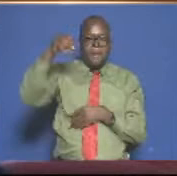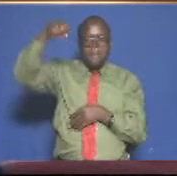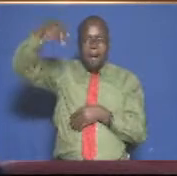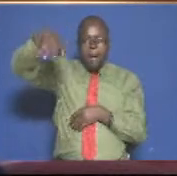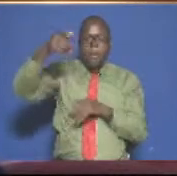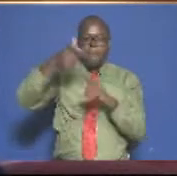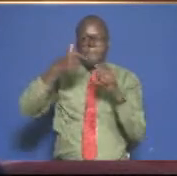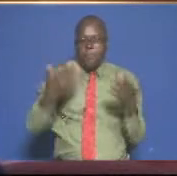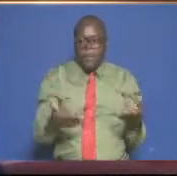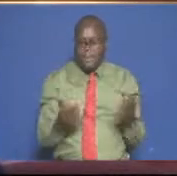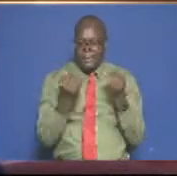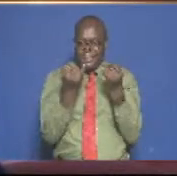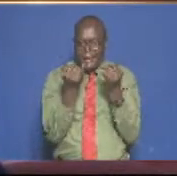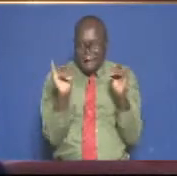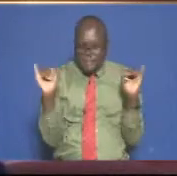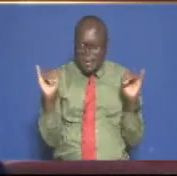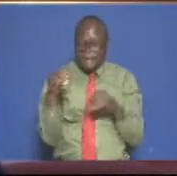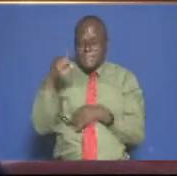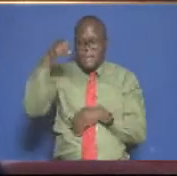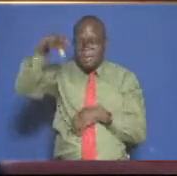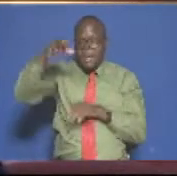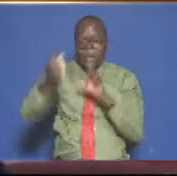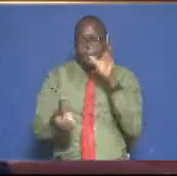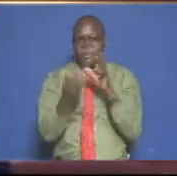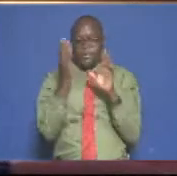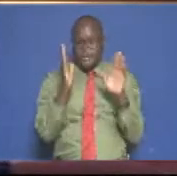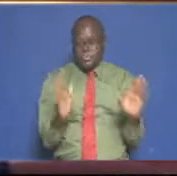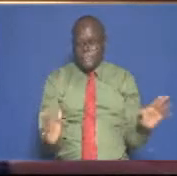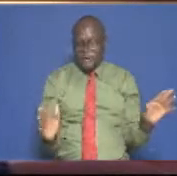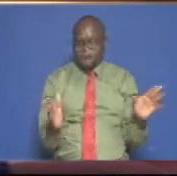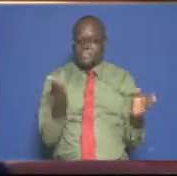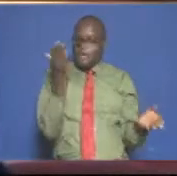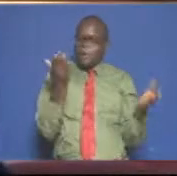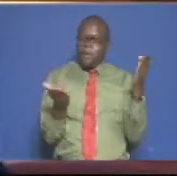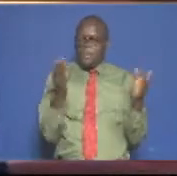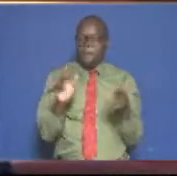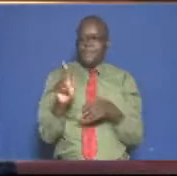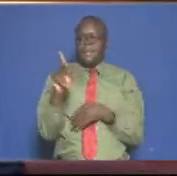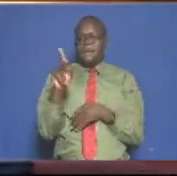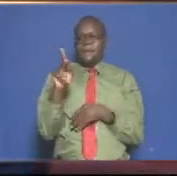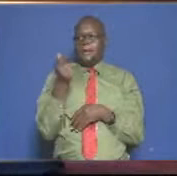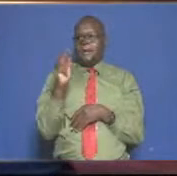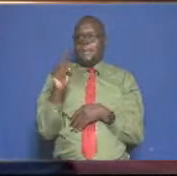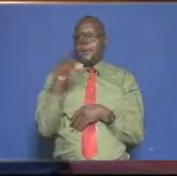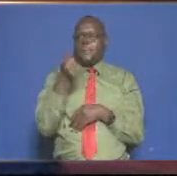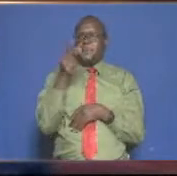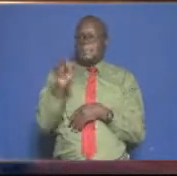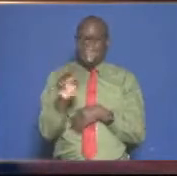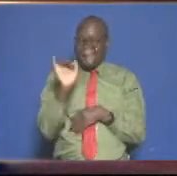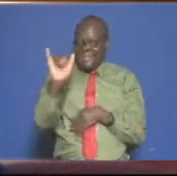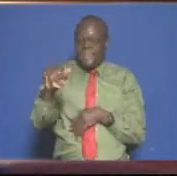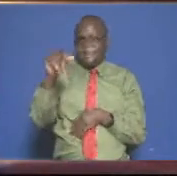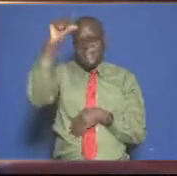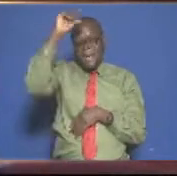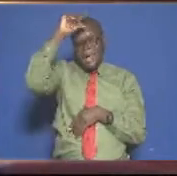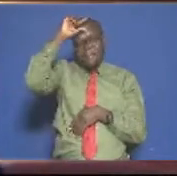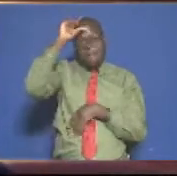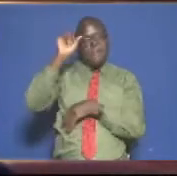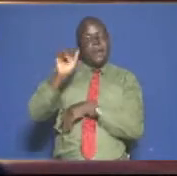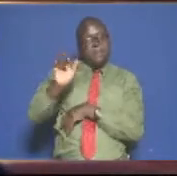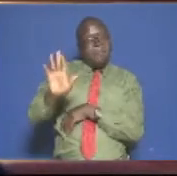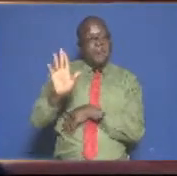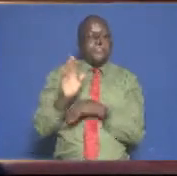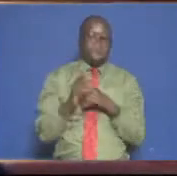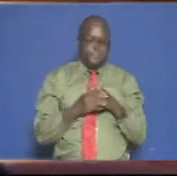the independent power producers, even compared to KenGen, which is a government entity. The